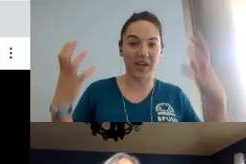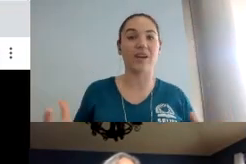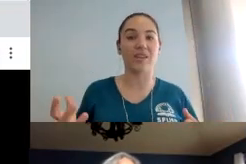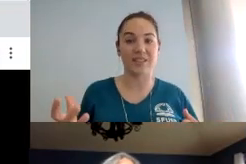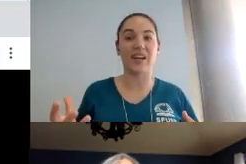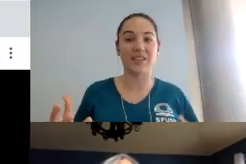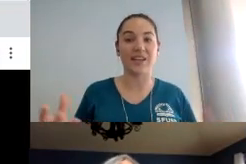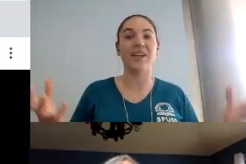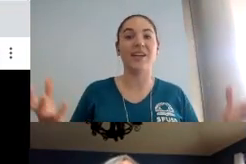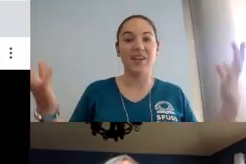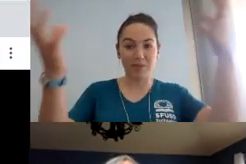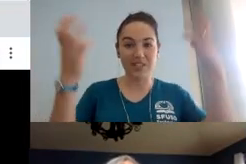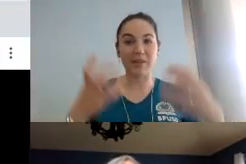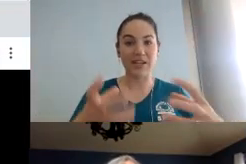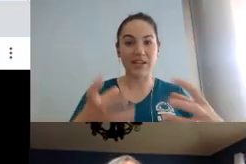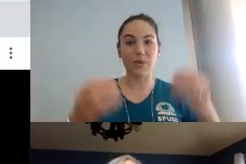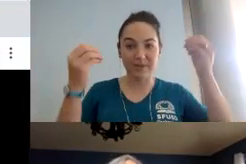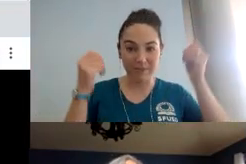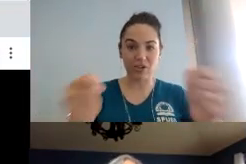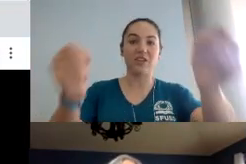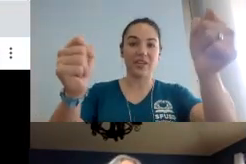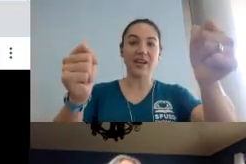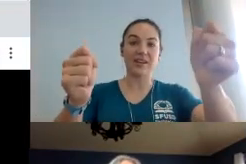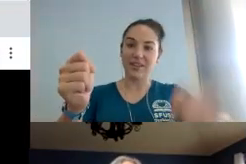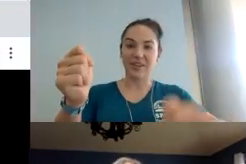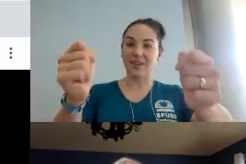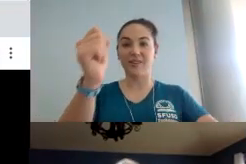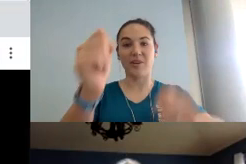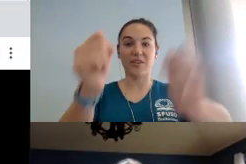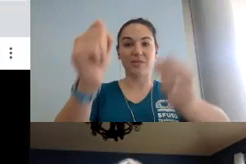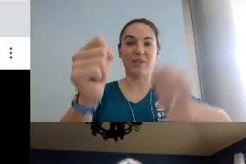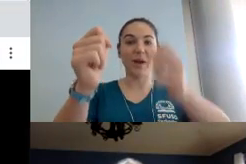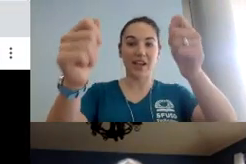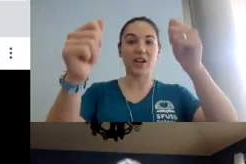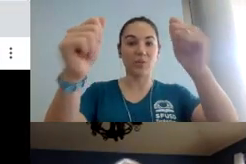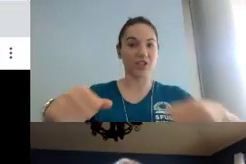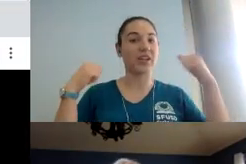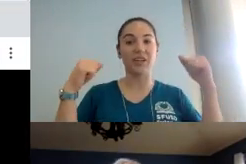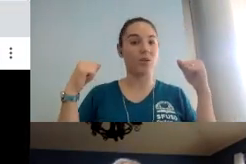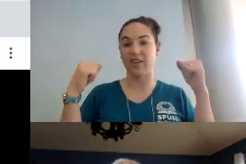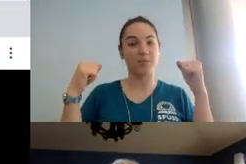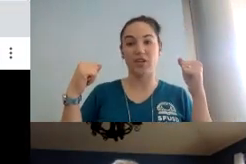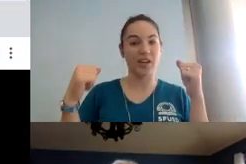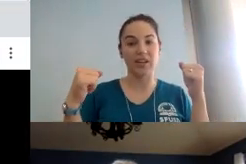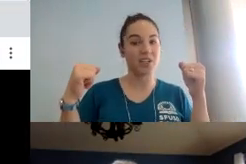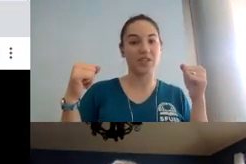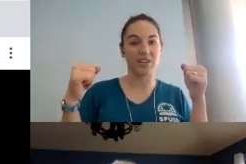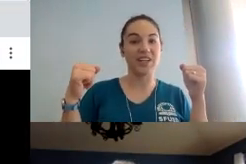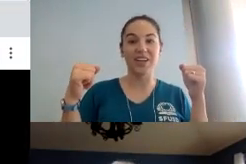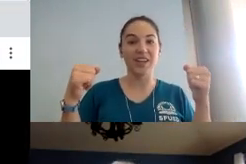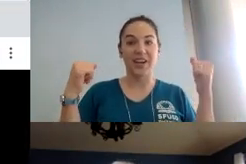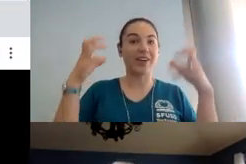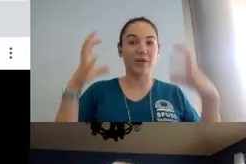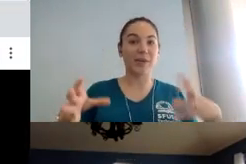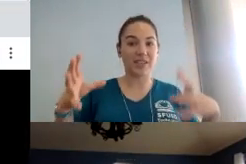all working on a slide deck, everybody's going to make slide 1, turn in your deck. I'll give some feedback and I'll return it. You don't have to put a grade on it to return